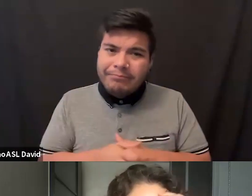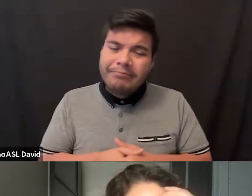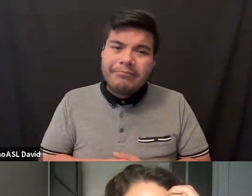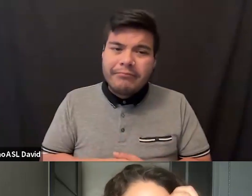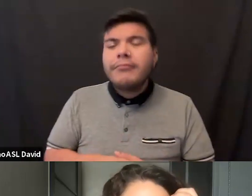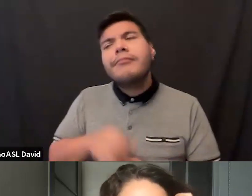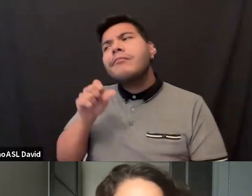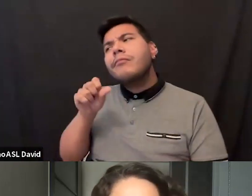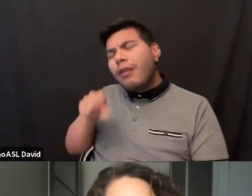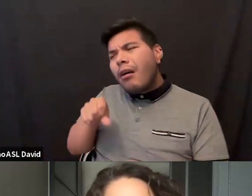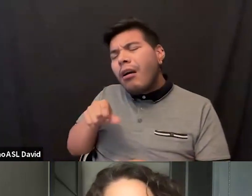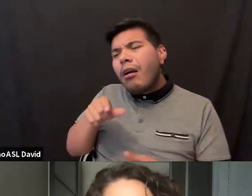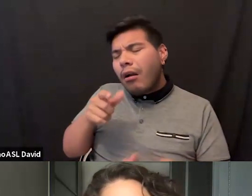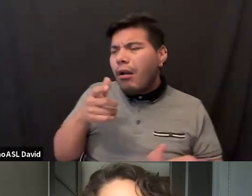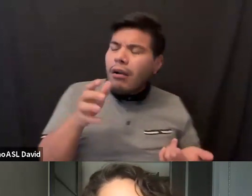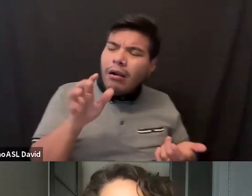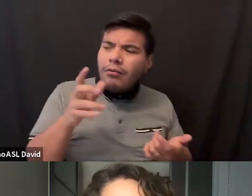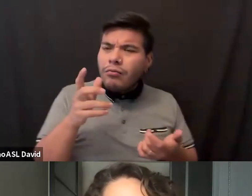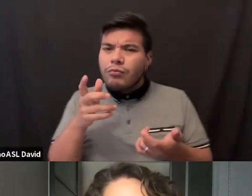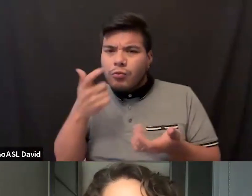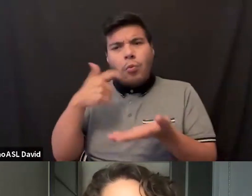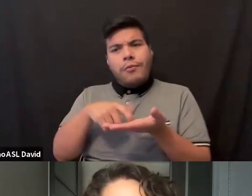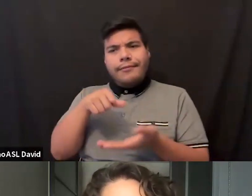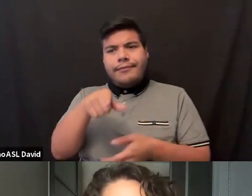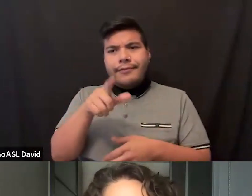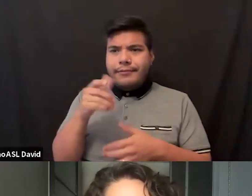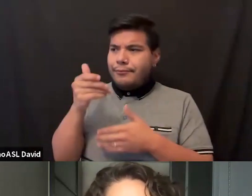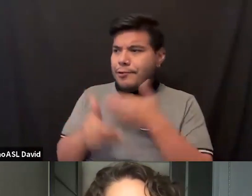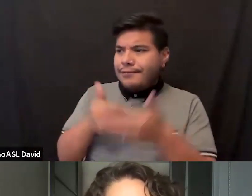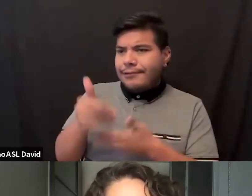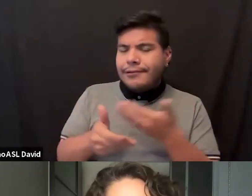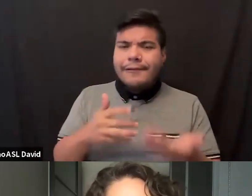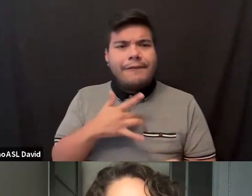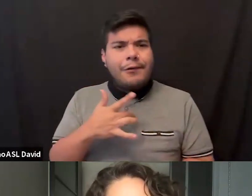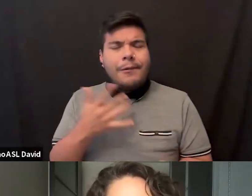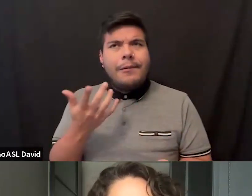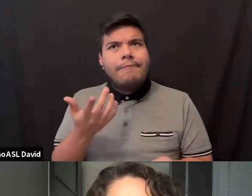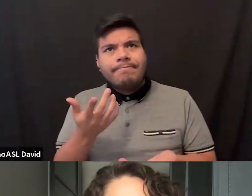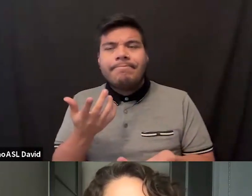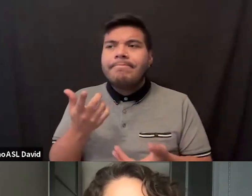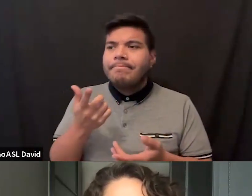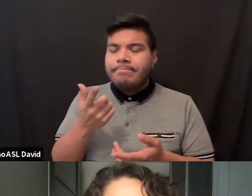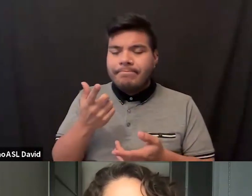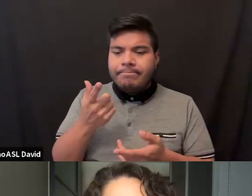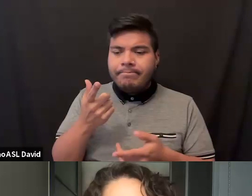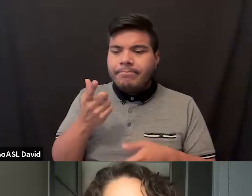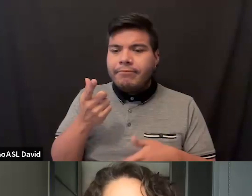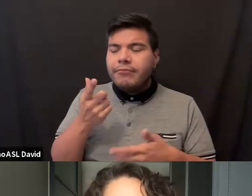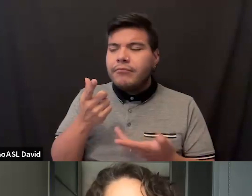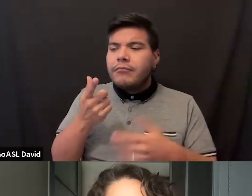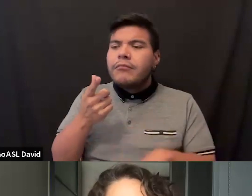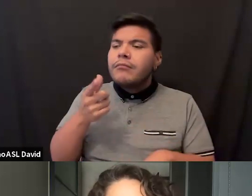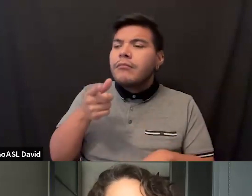Yeah, you really kind of see in this process, it felt like they're what you hear